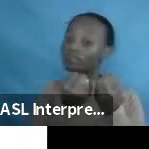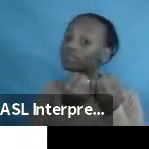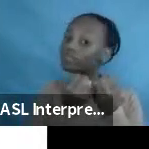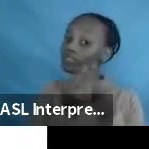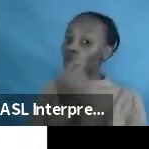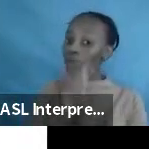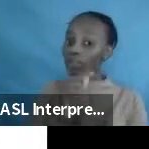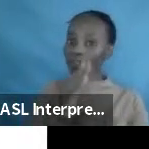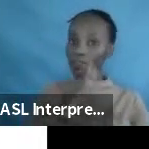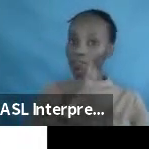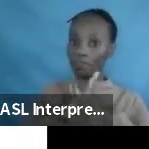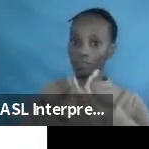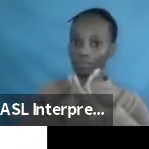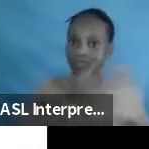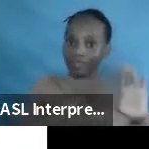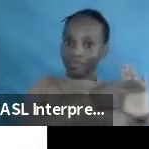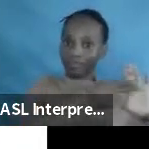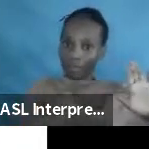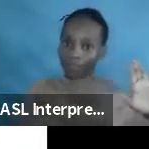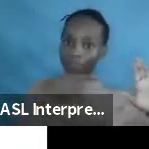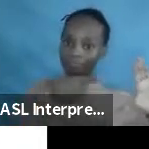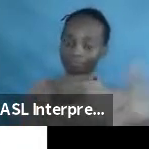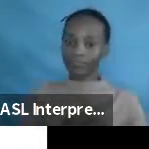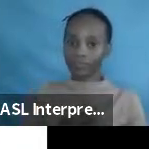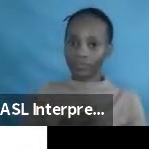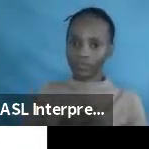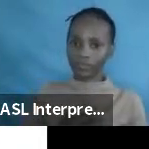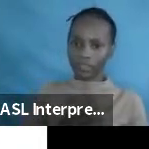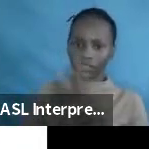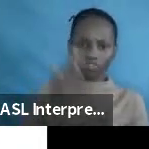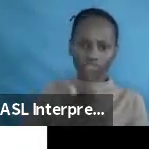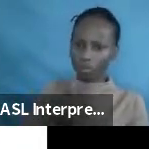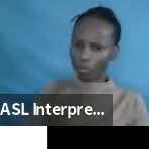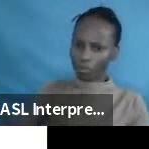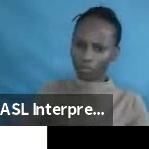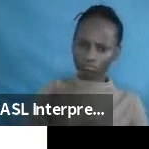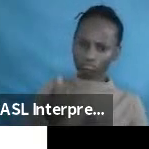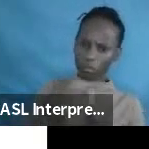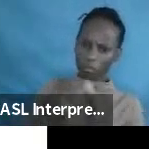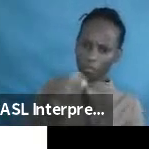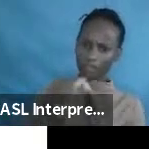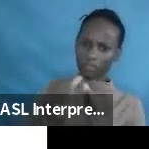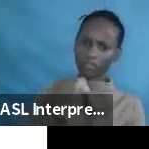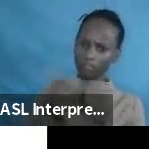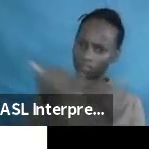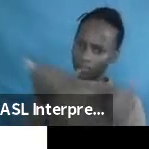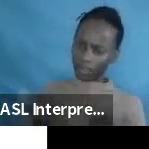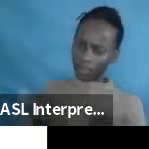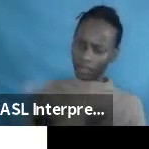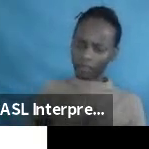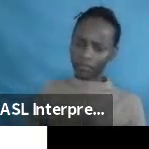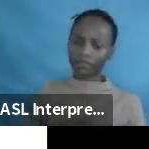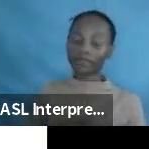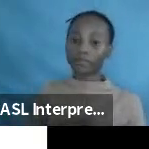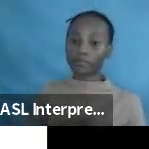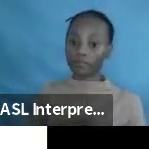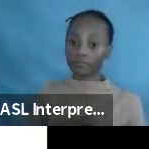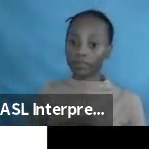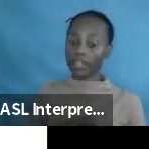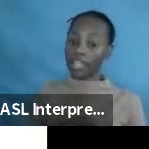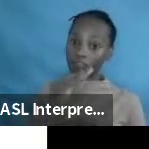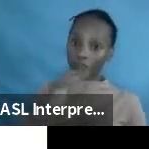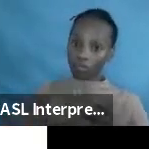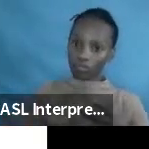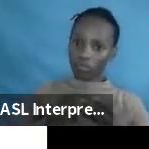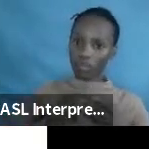brands. I'm sure we can do much better than that as we speak at the moment. So if efforts are put into claim